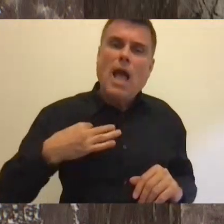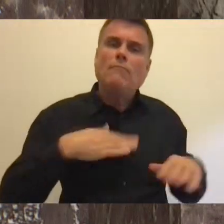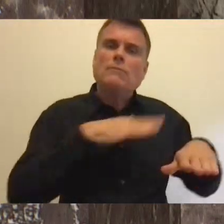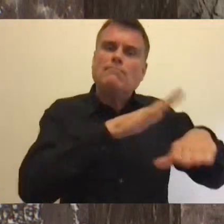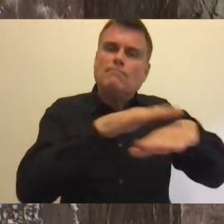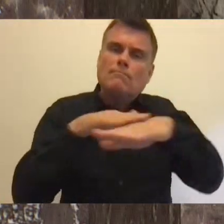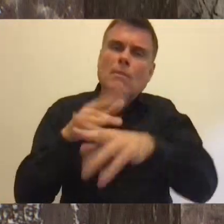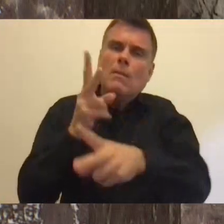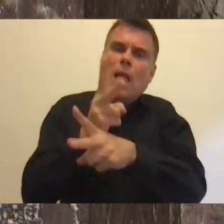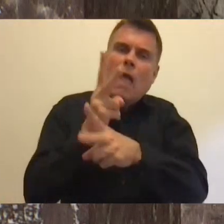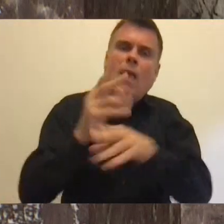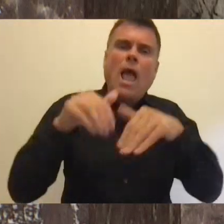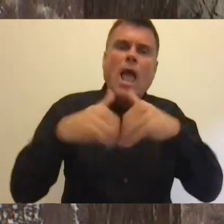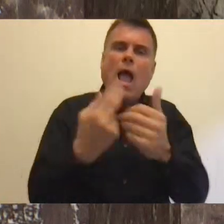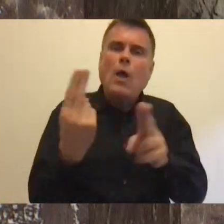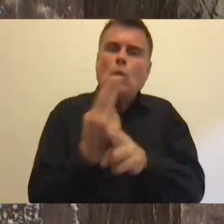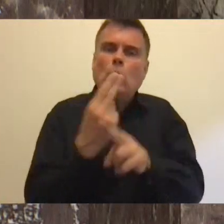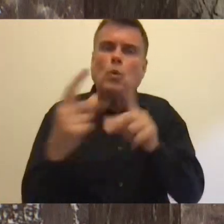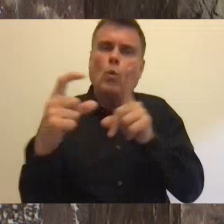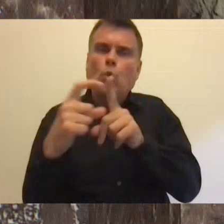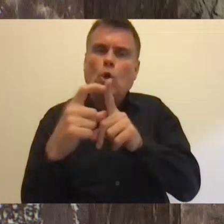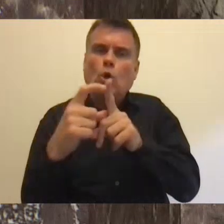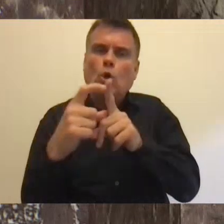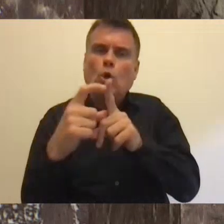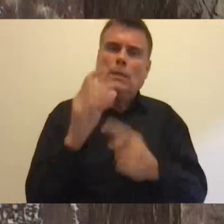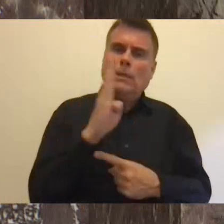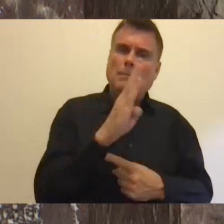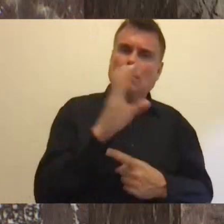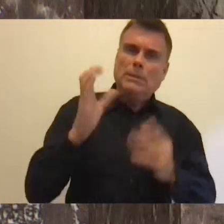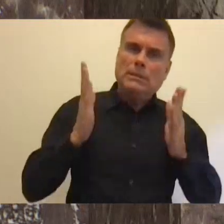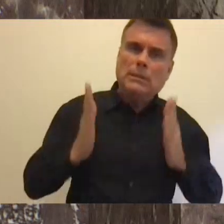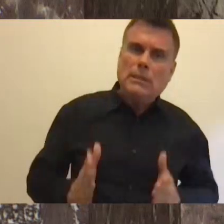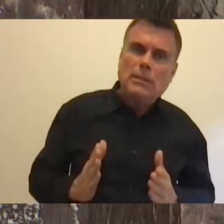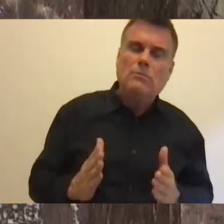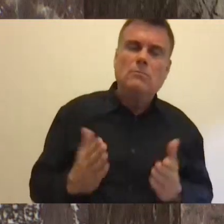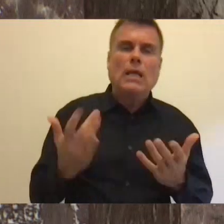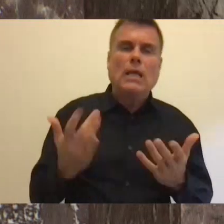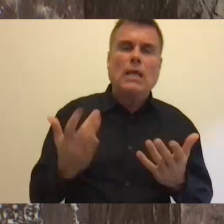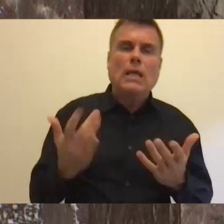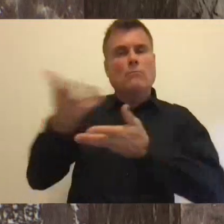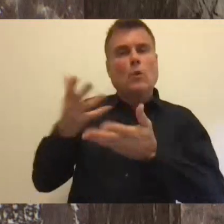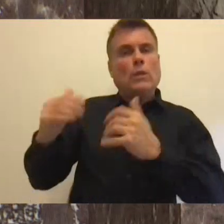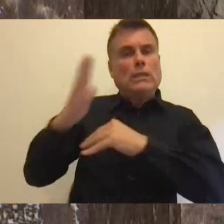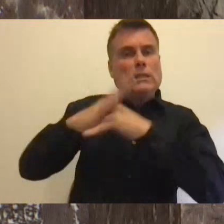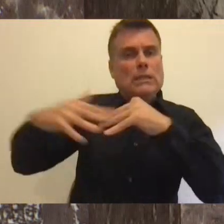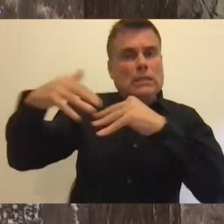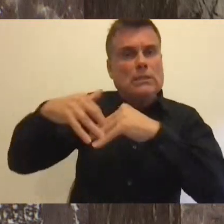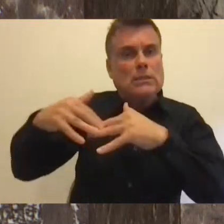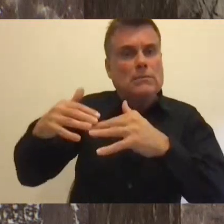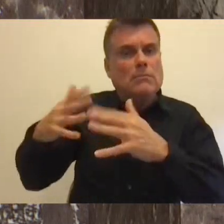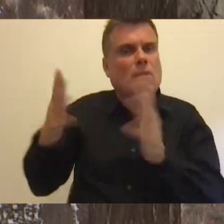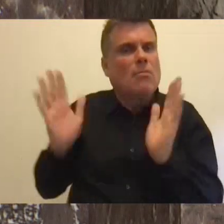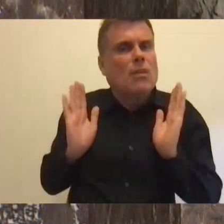communities is not the best use of our time, Honourable Speaker. The Premier yesterday,